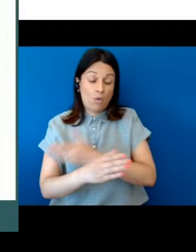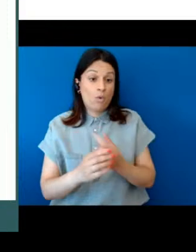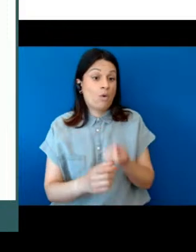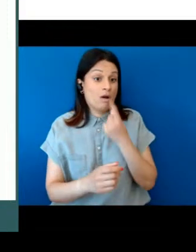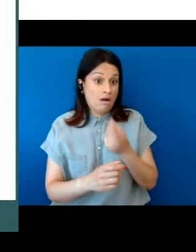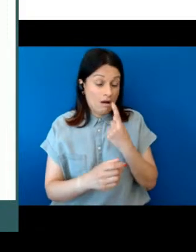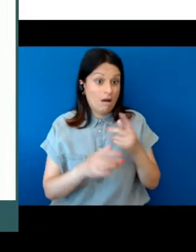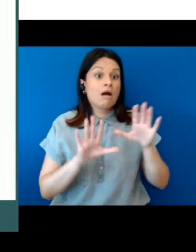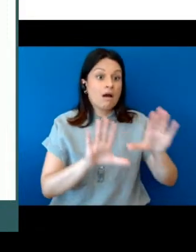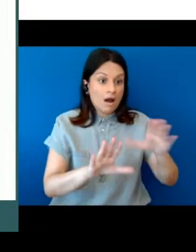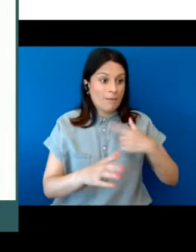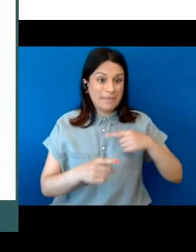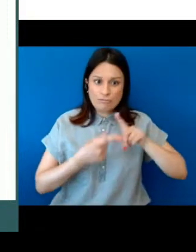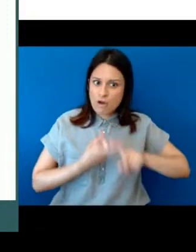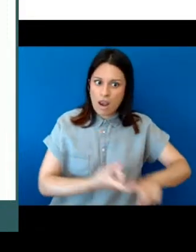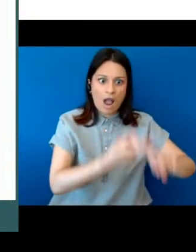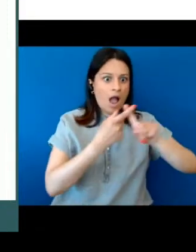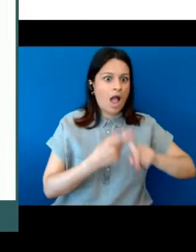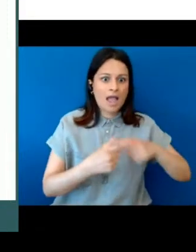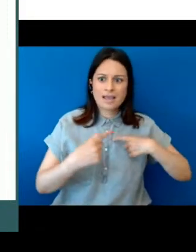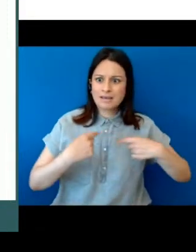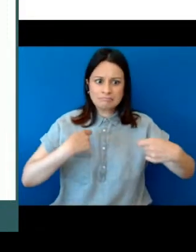on antihistamines to control their symptoms,